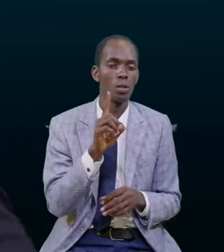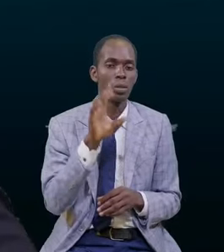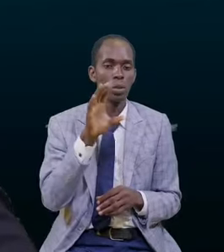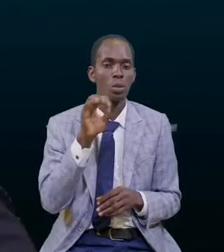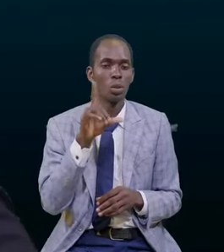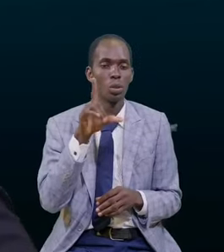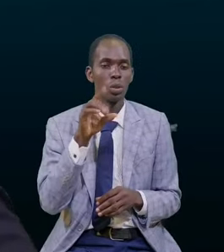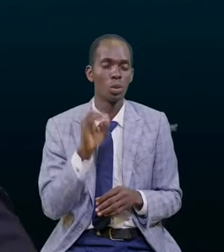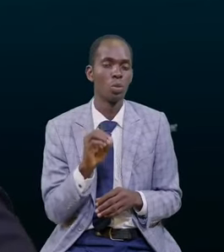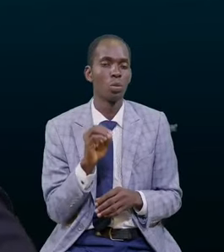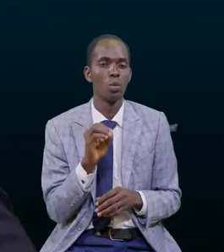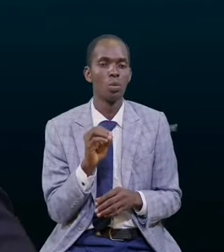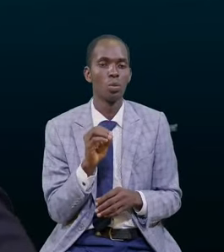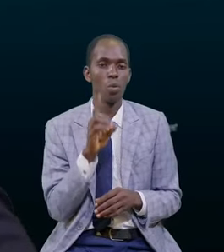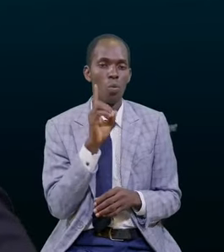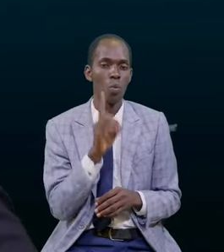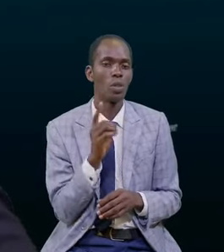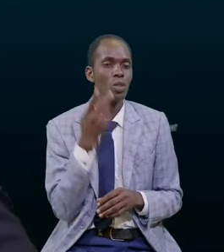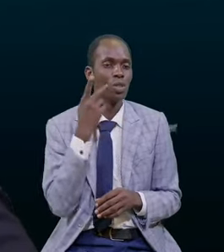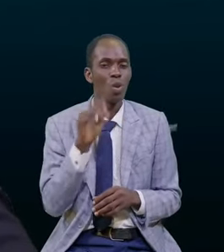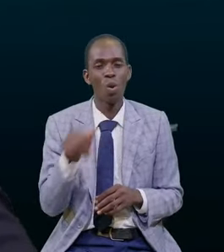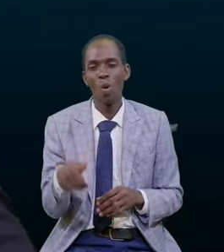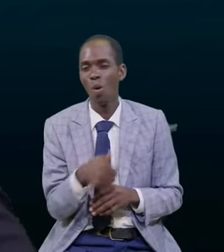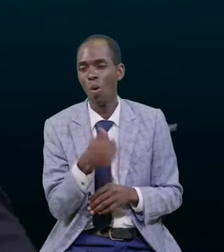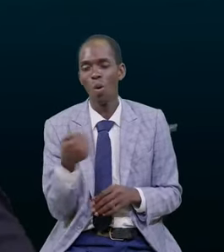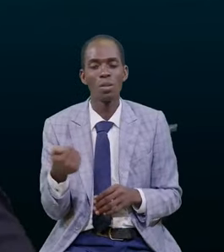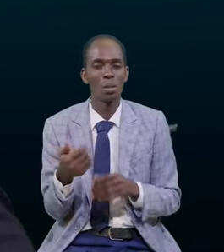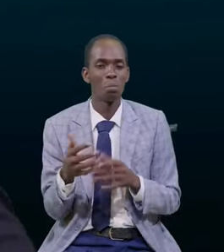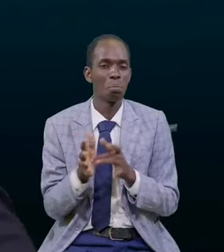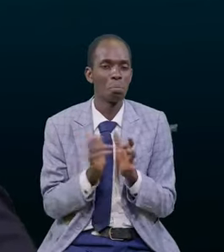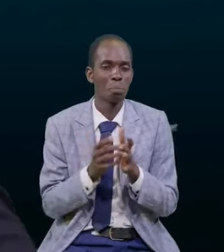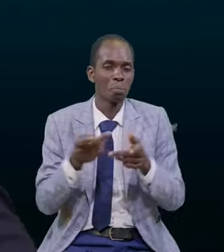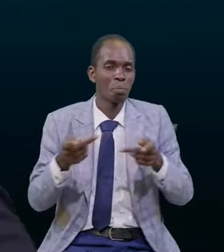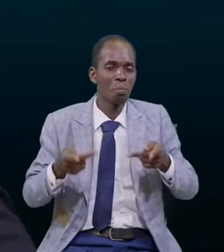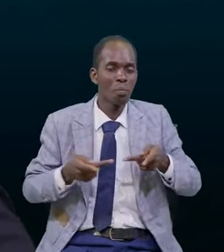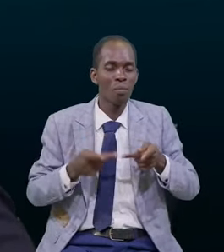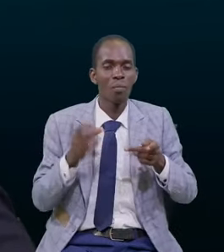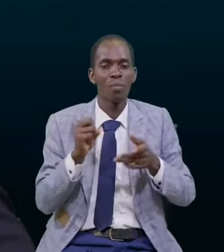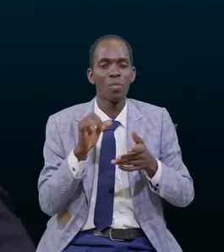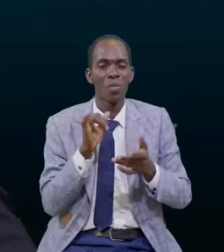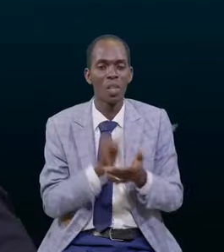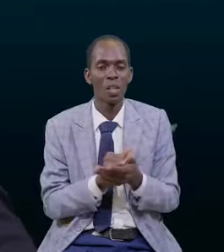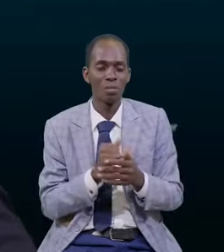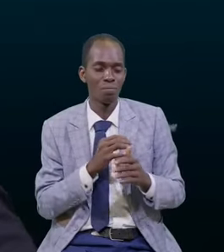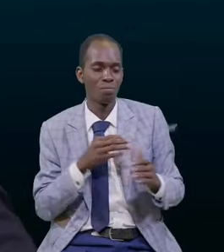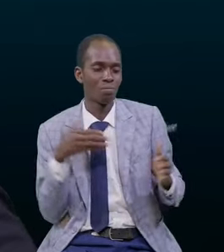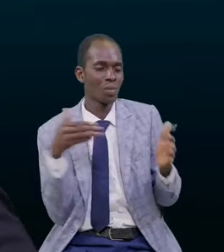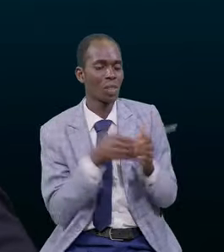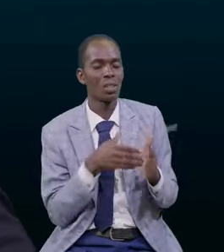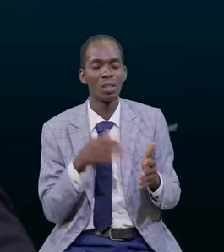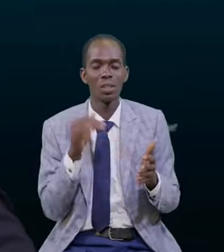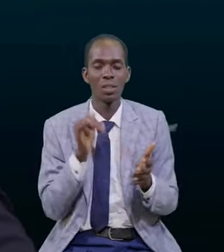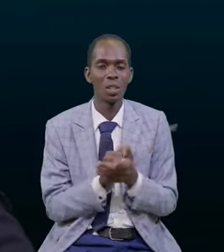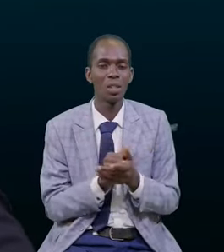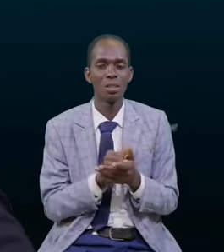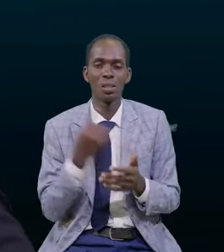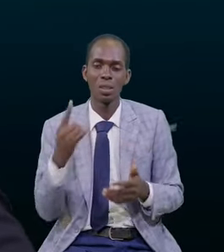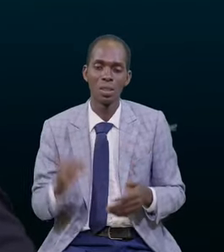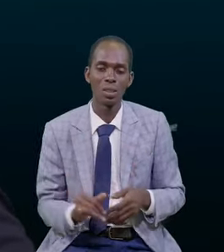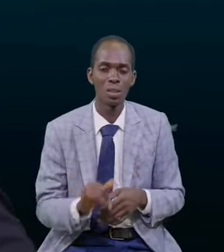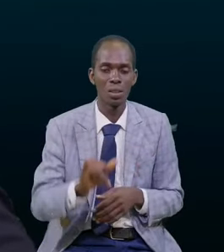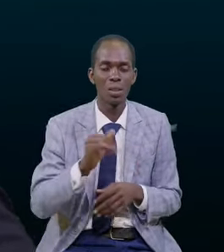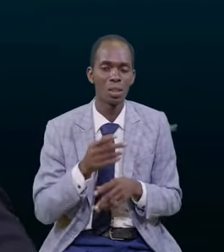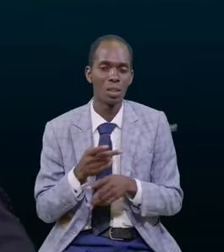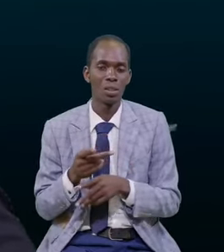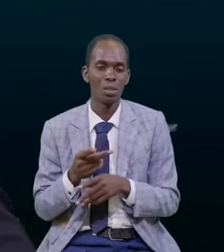over scriptures that this doctrine of eternal security holds no water whatsoever no not at all